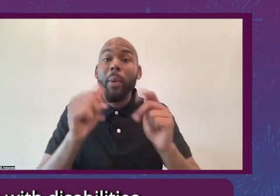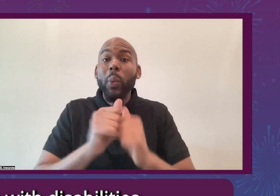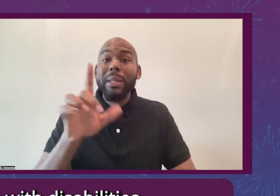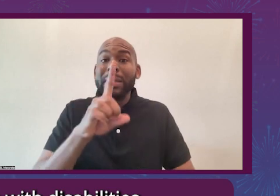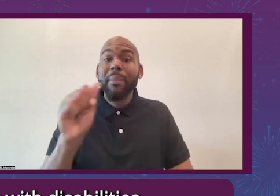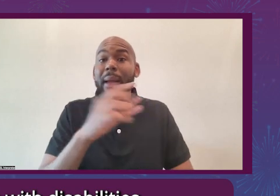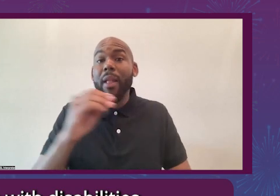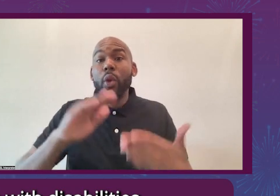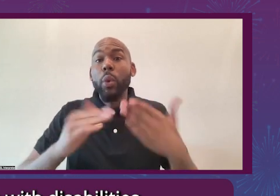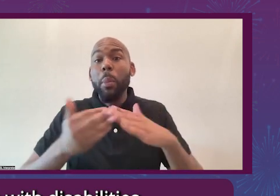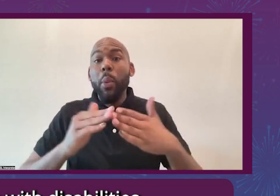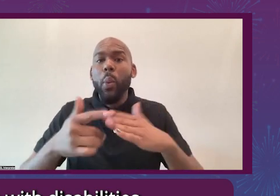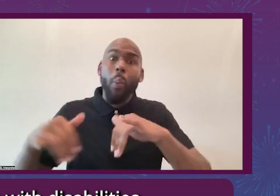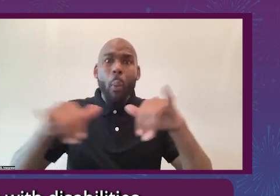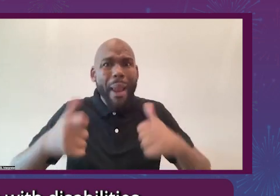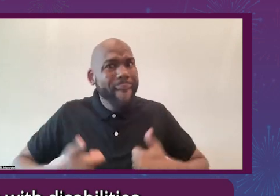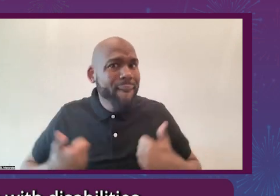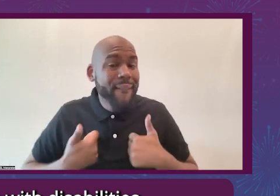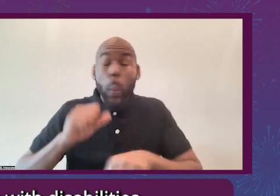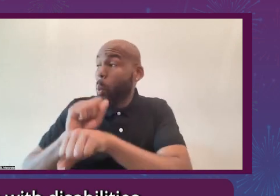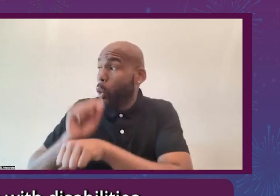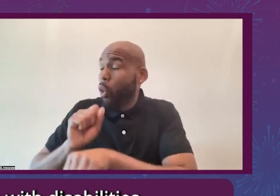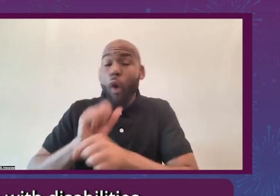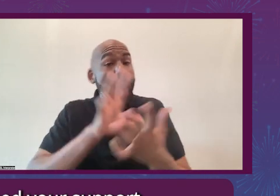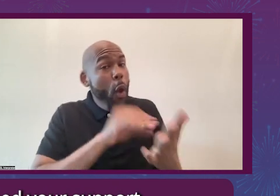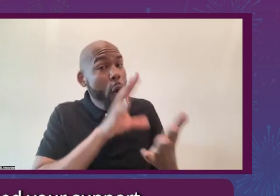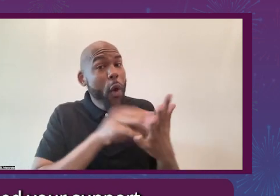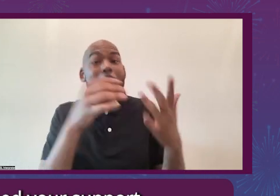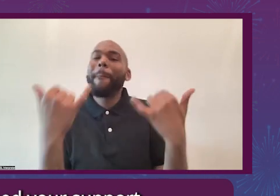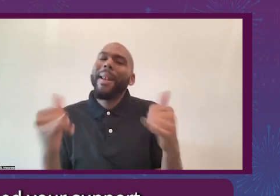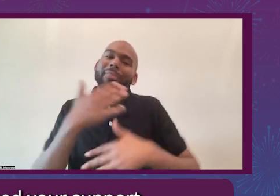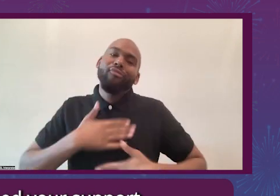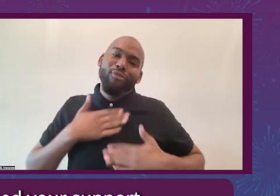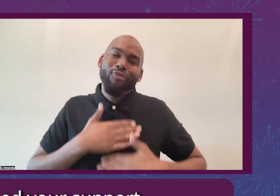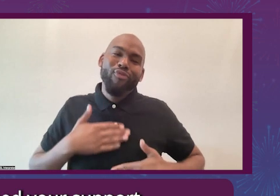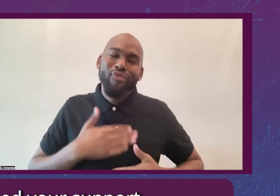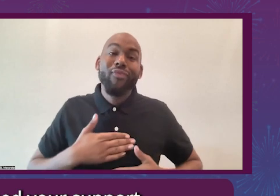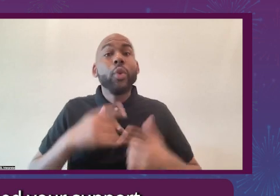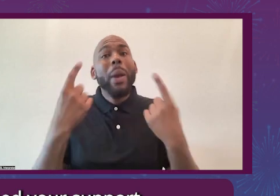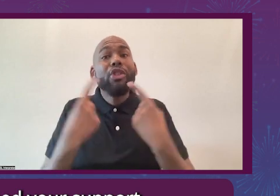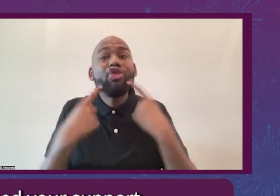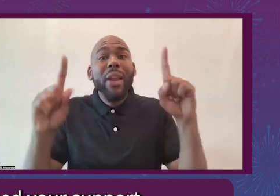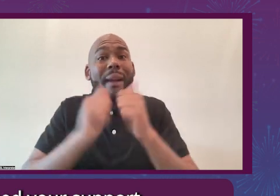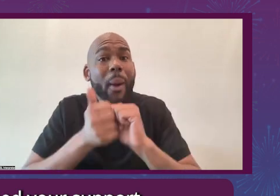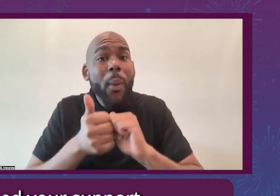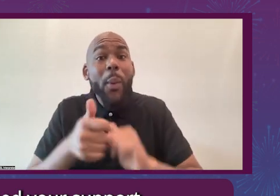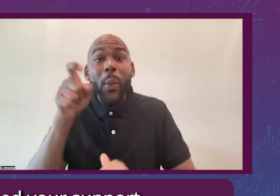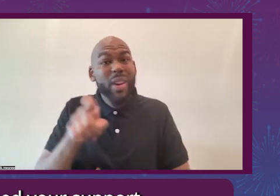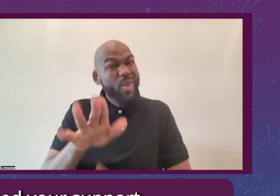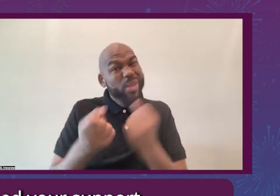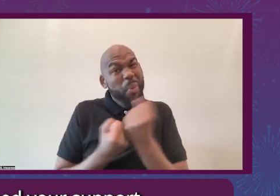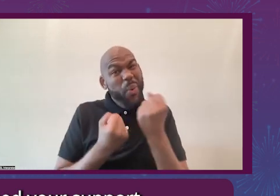disabilities and the communities we all live, work, learn, and play in. To achieve this, we need